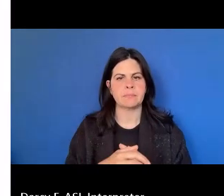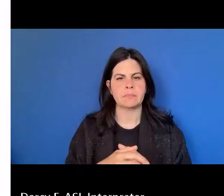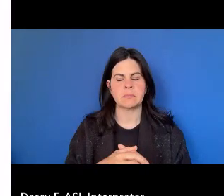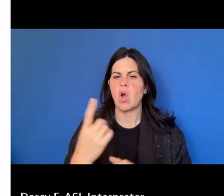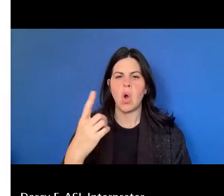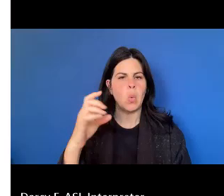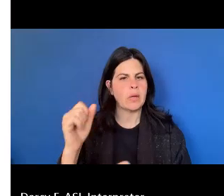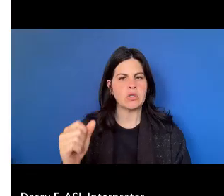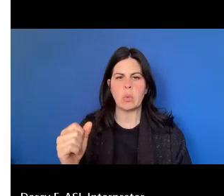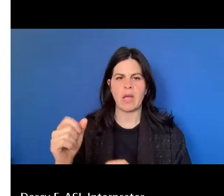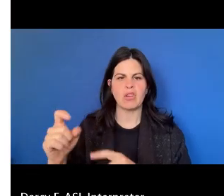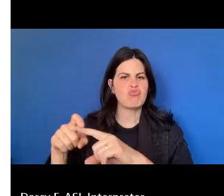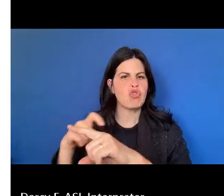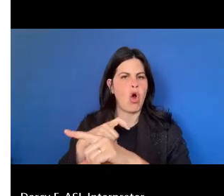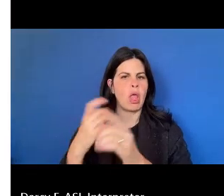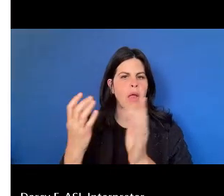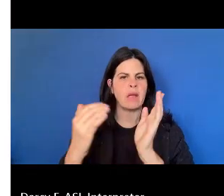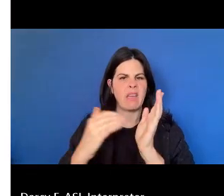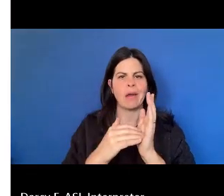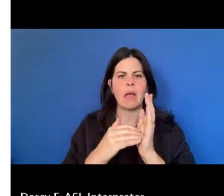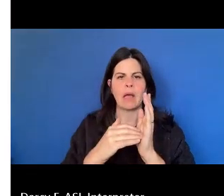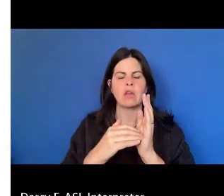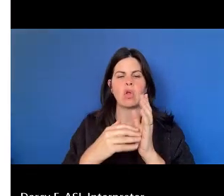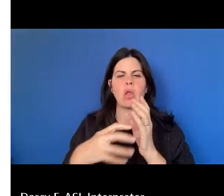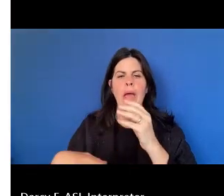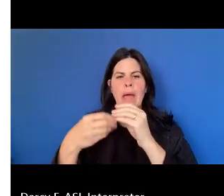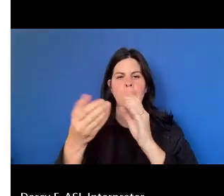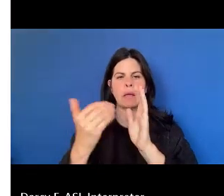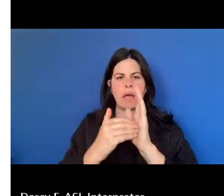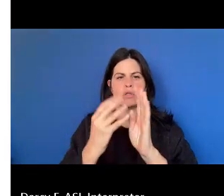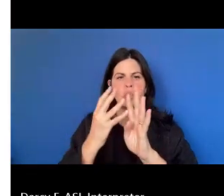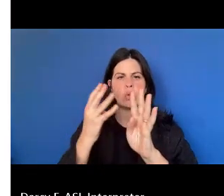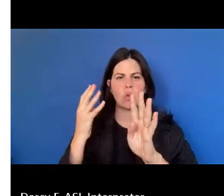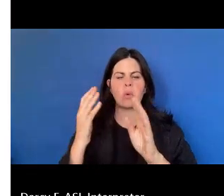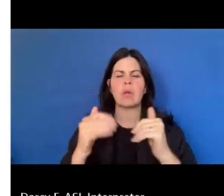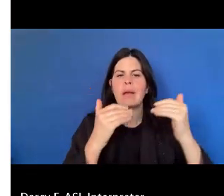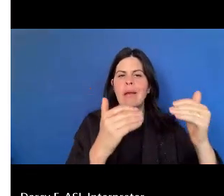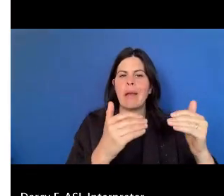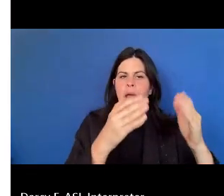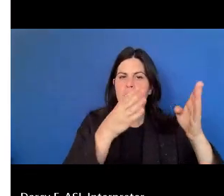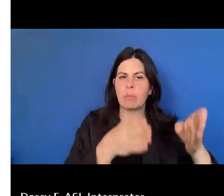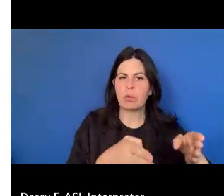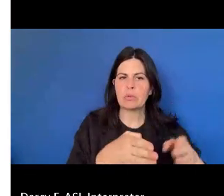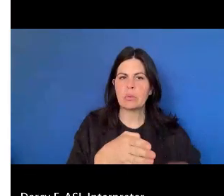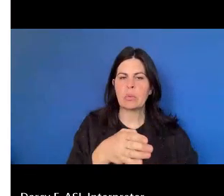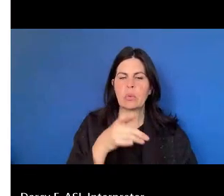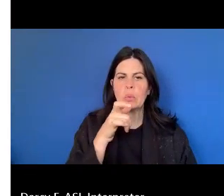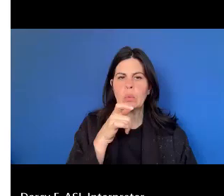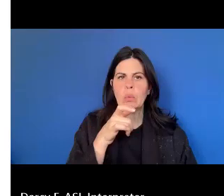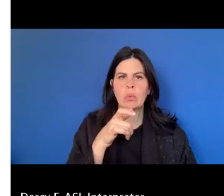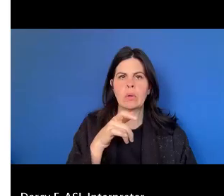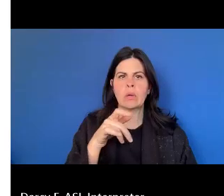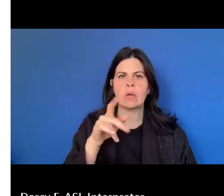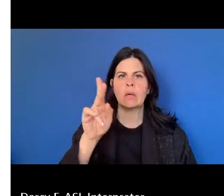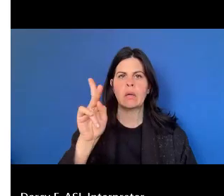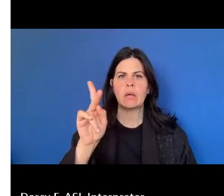back in the queue. All right, we're going to move forward with the next person I have, which is Pete